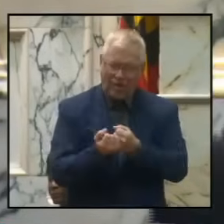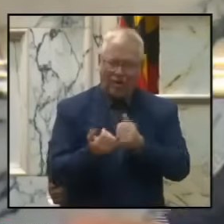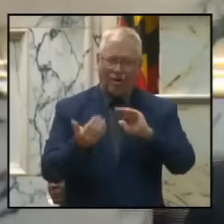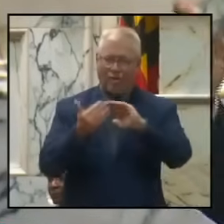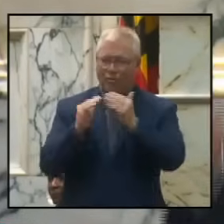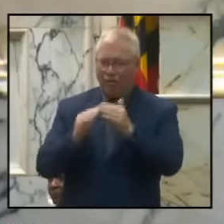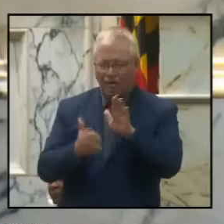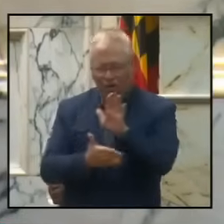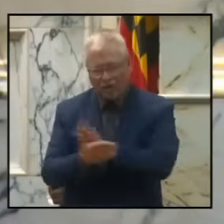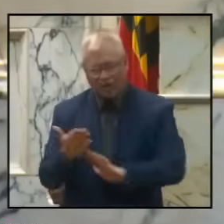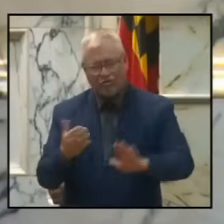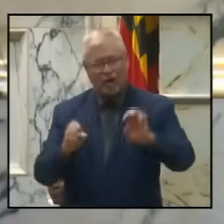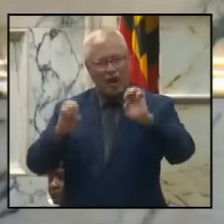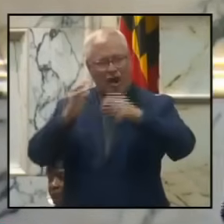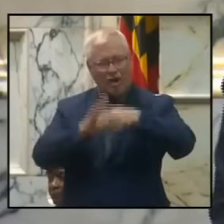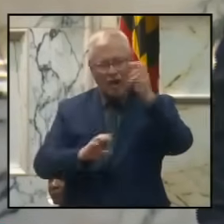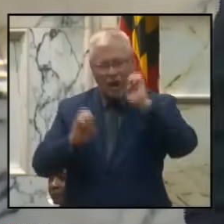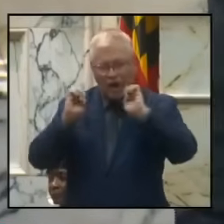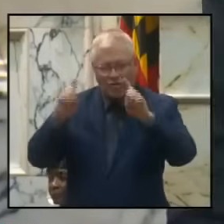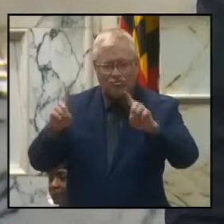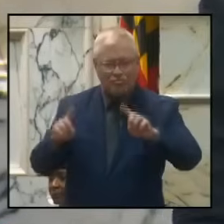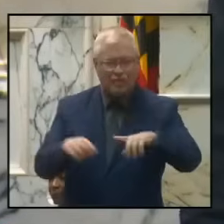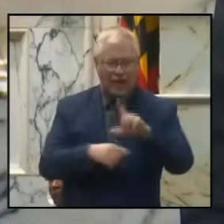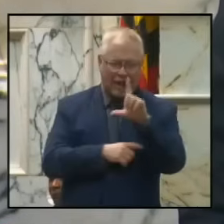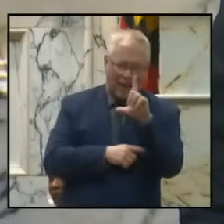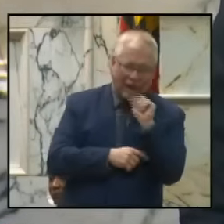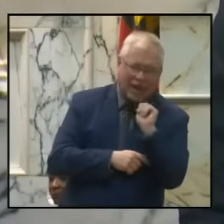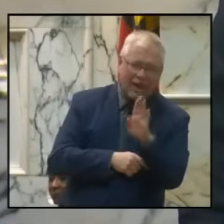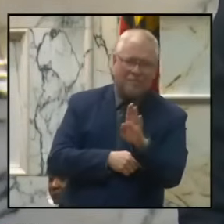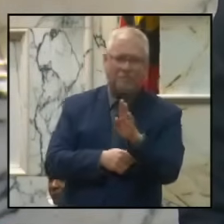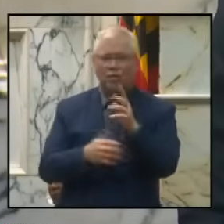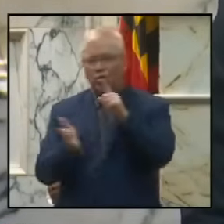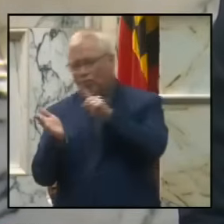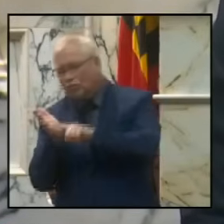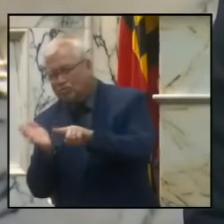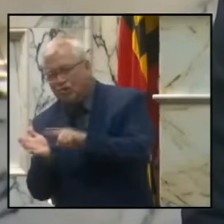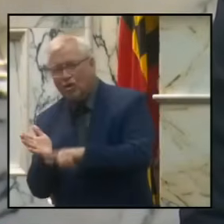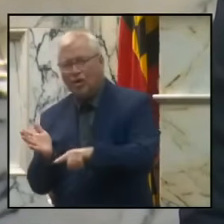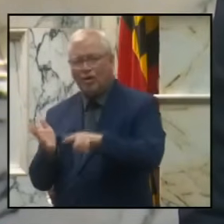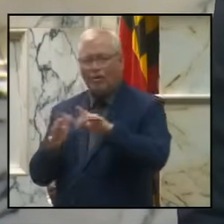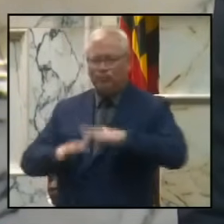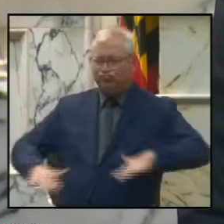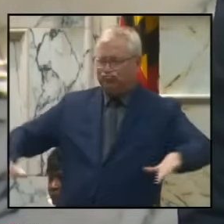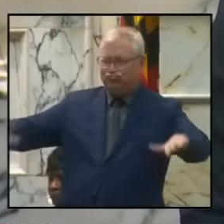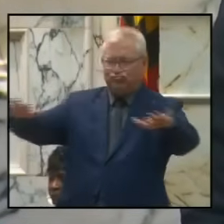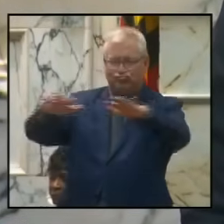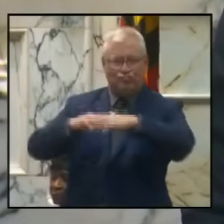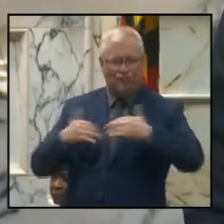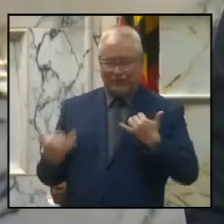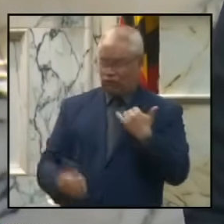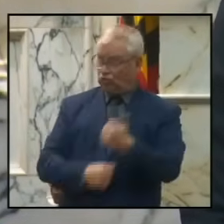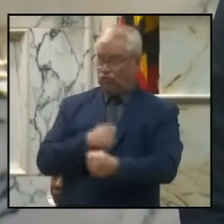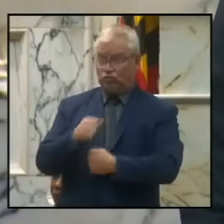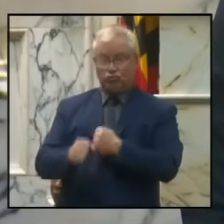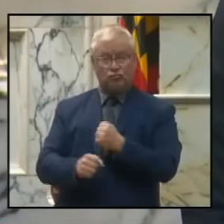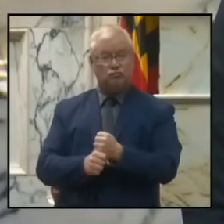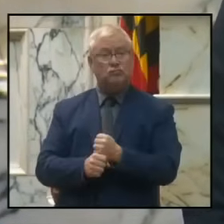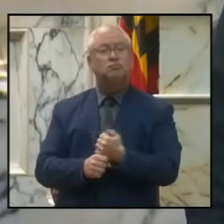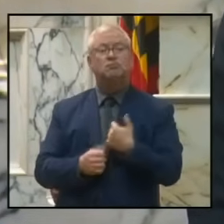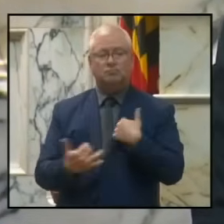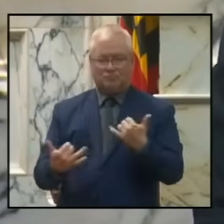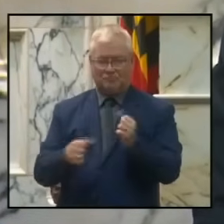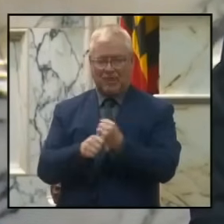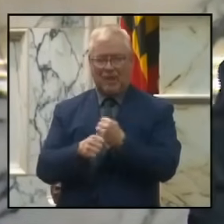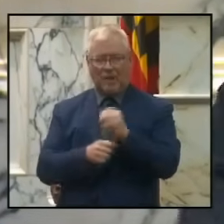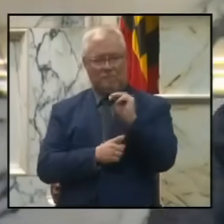and laboratories and our research institutions. This year, we are helping to make Maryland a model